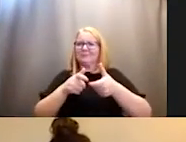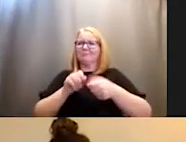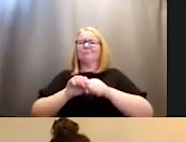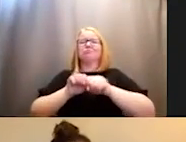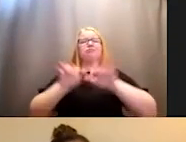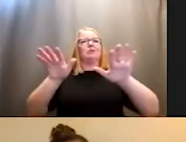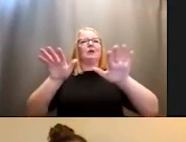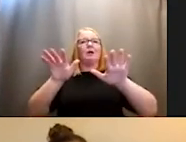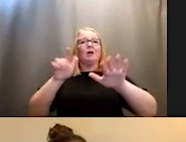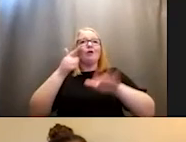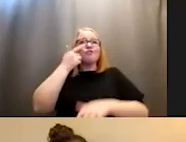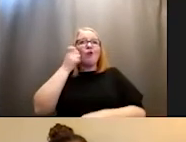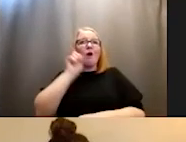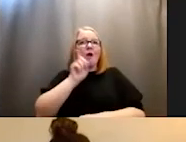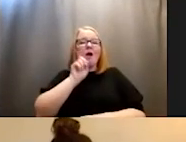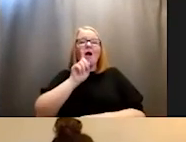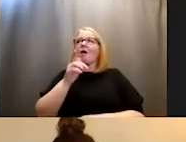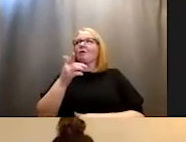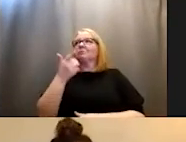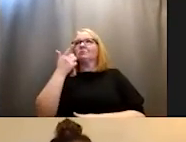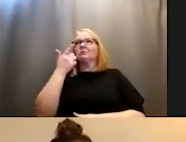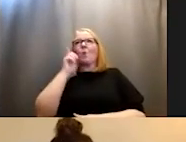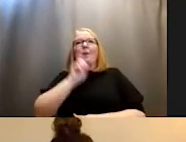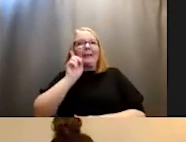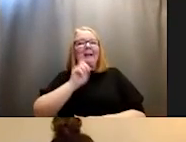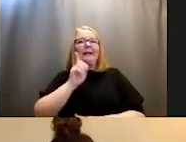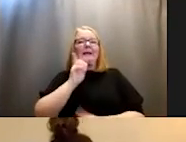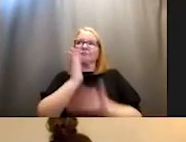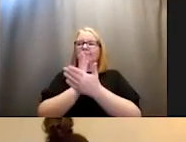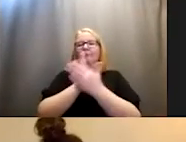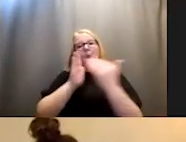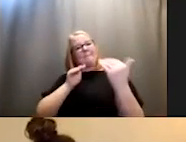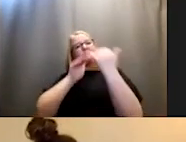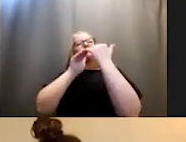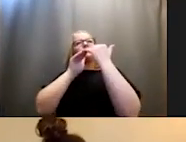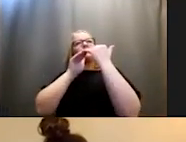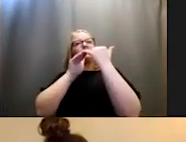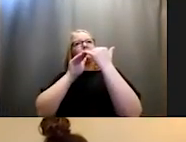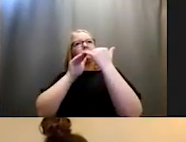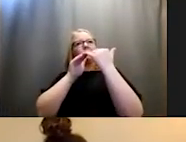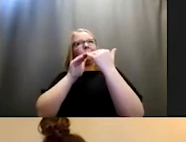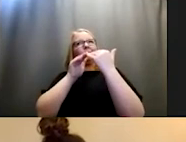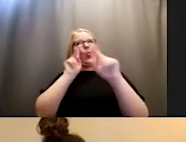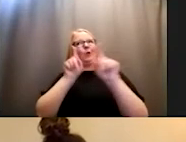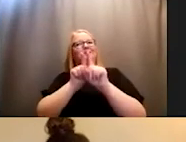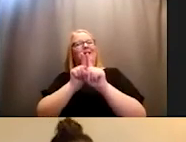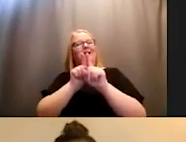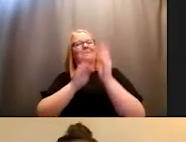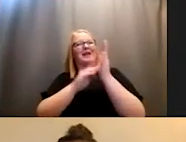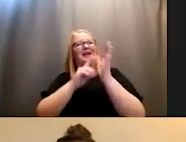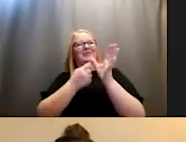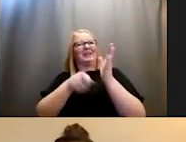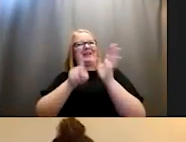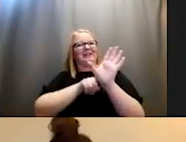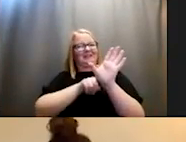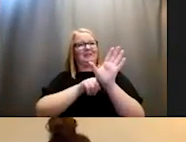young girls who wanted to buy into this brand, to look like Mary and to be like Mary. And the image that you see on the right hand side here,